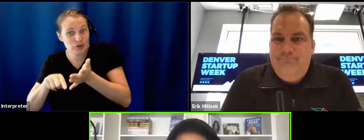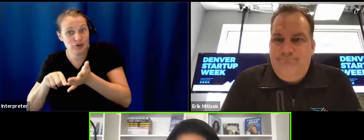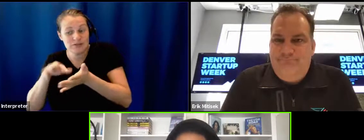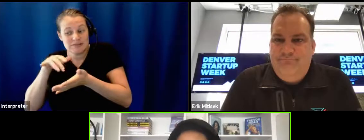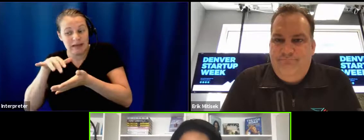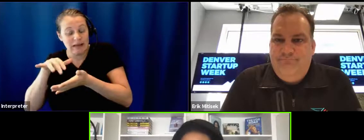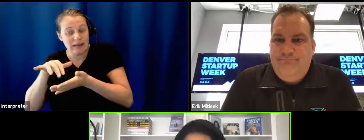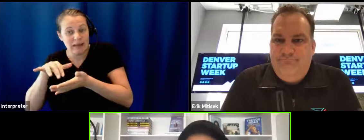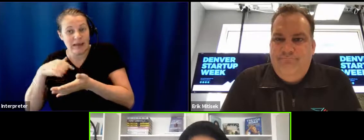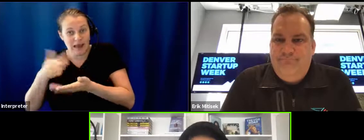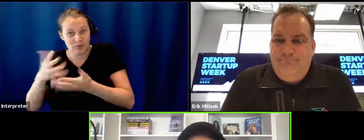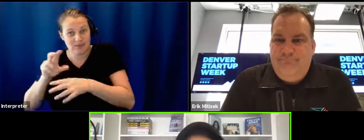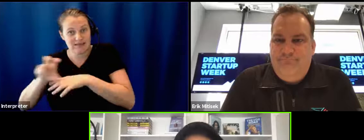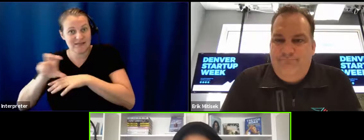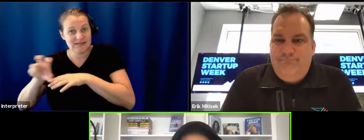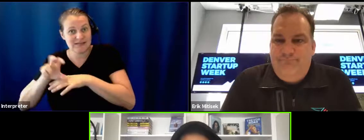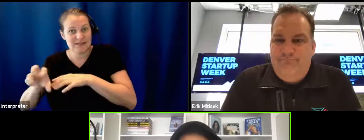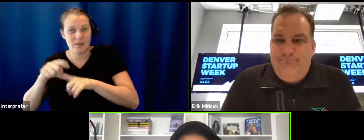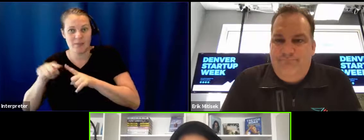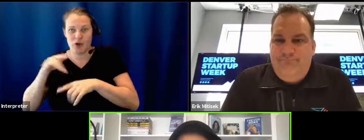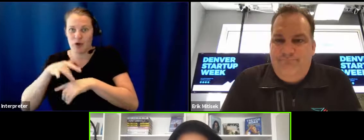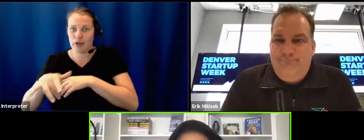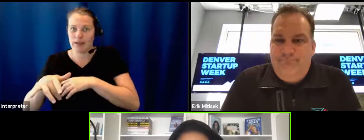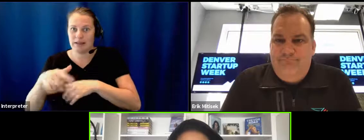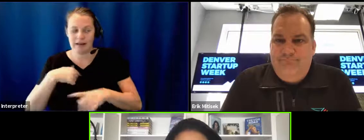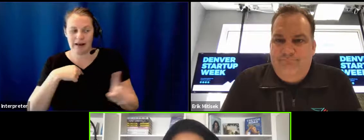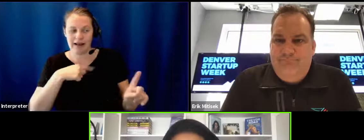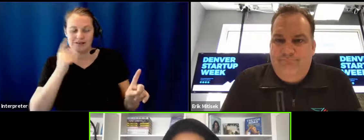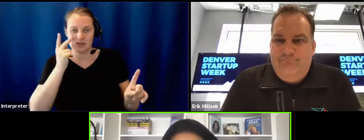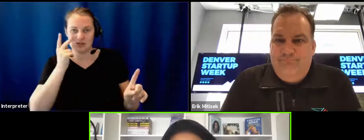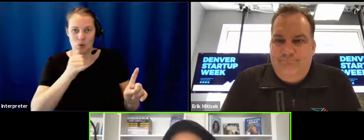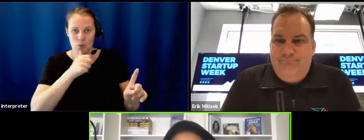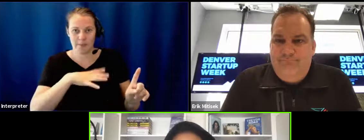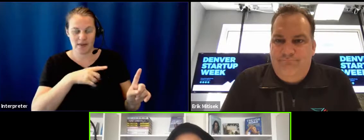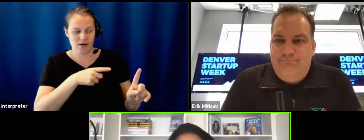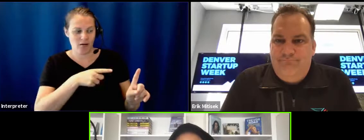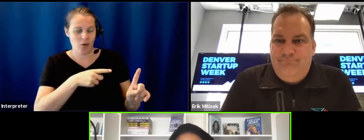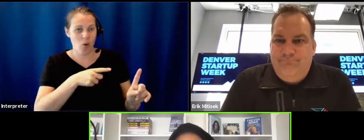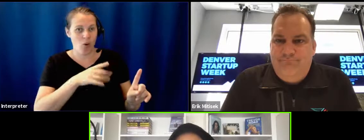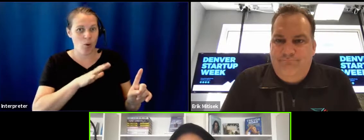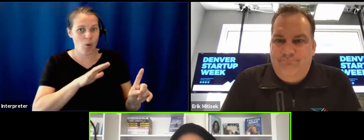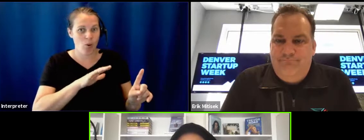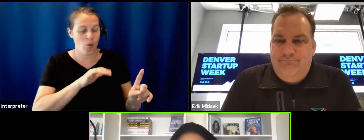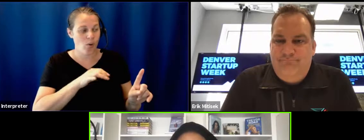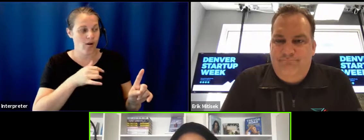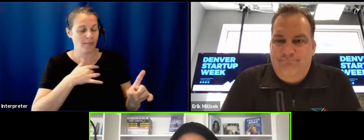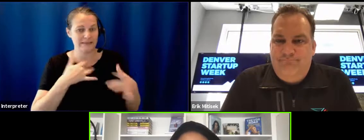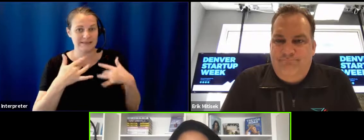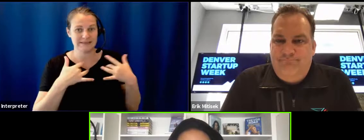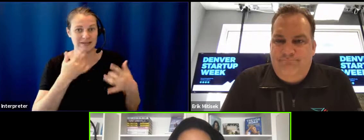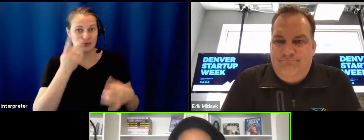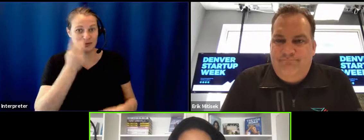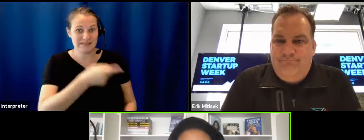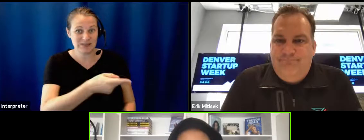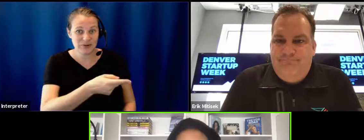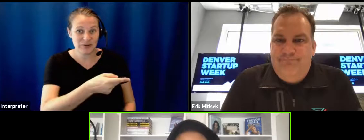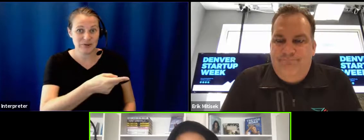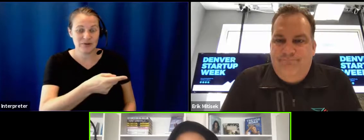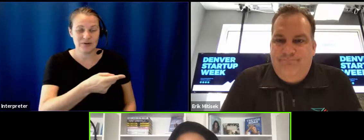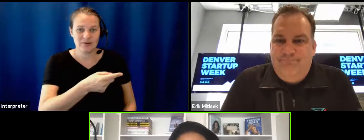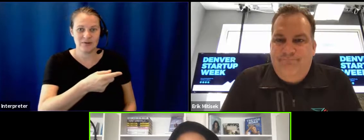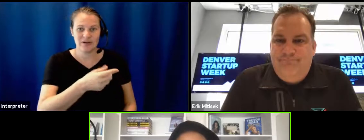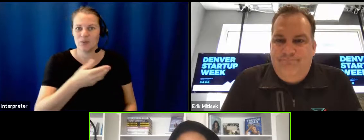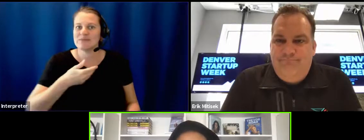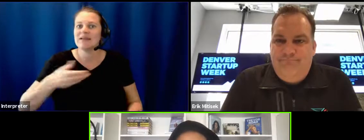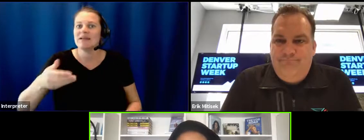investing, but I was super early. And I was just like, so happy to see her. And so I was, and it was an intimate thing. So it was like invite